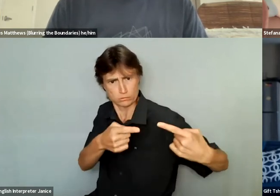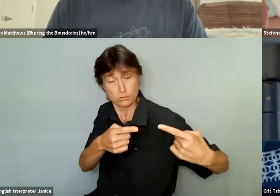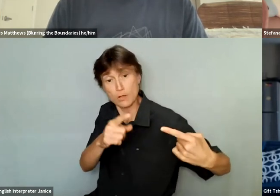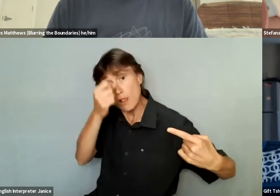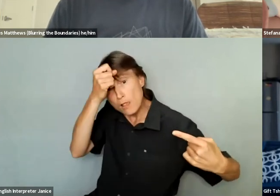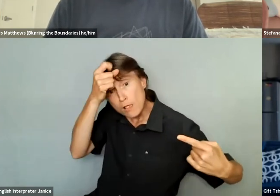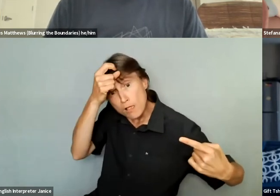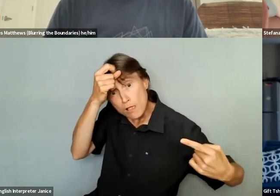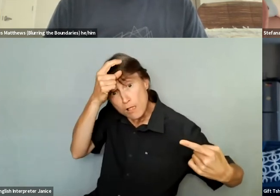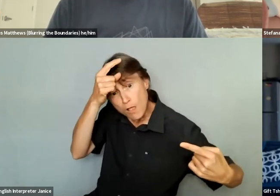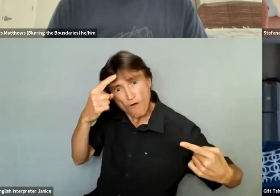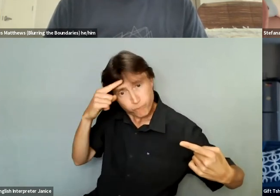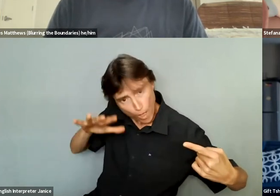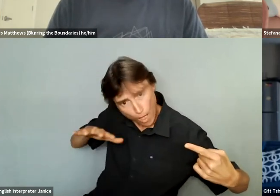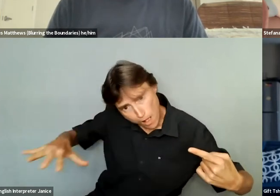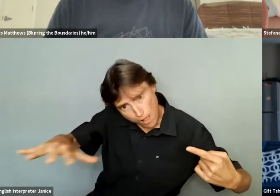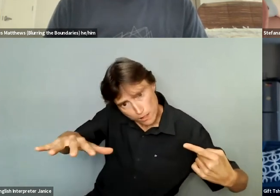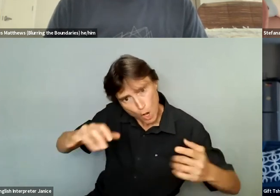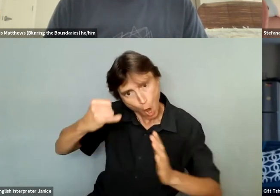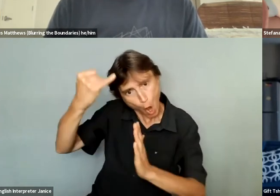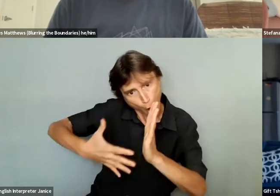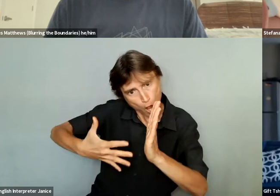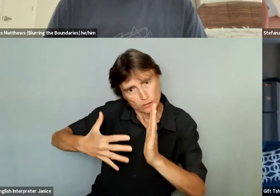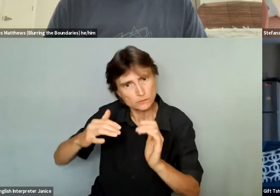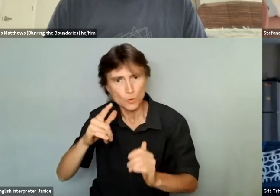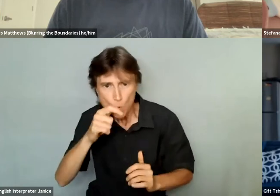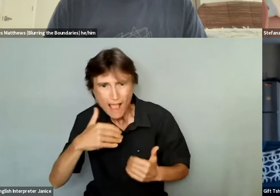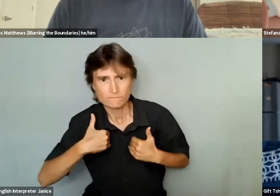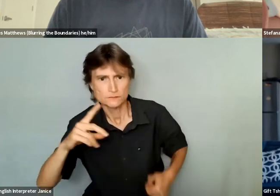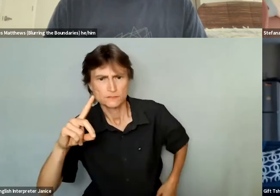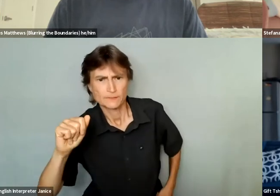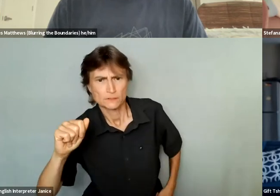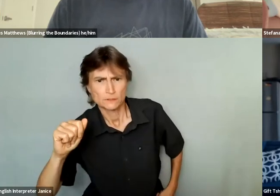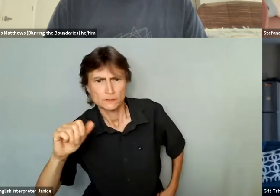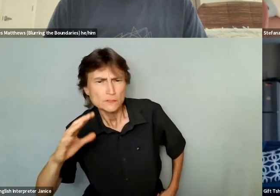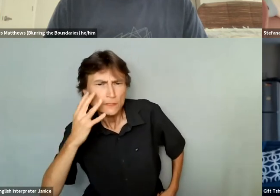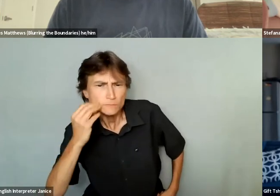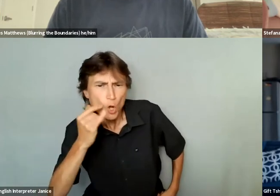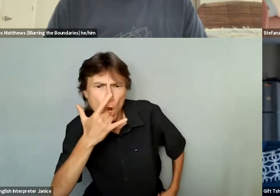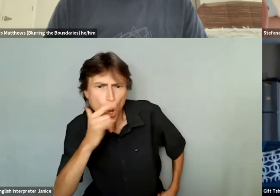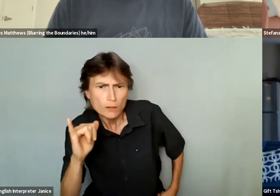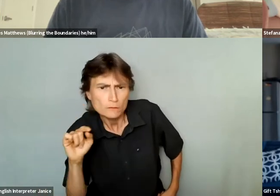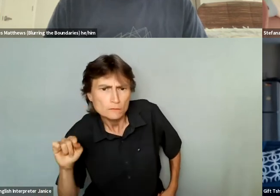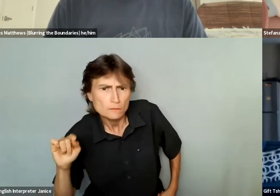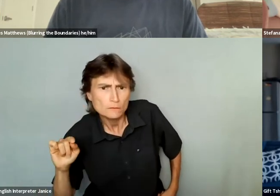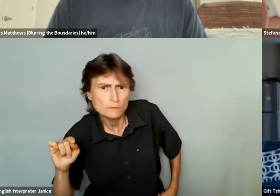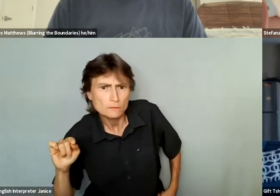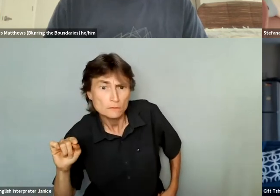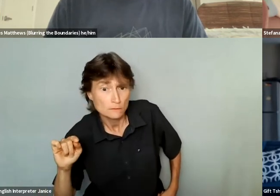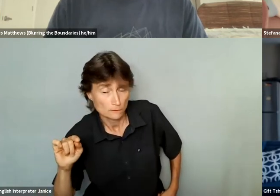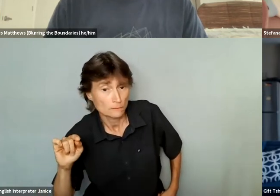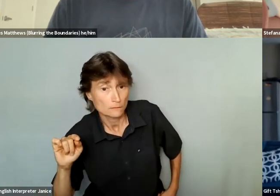artists historically in general. And what I've noticed is that a lot